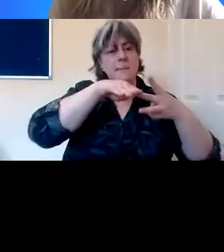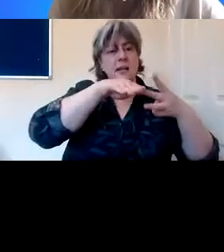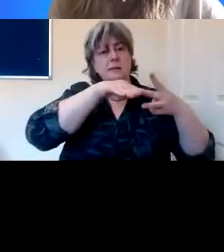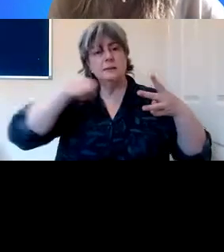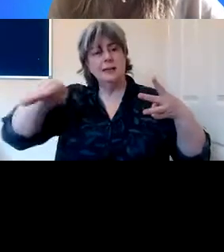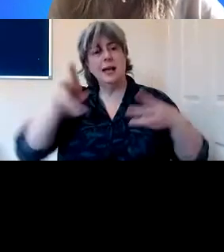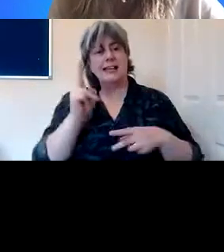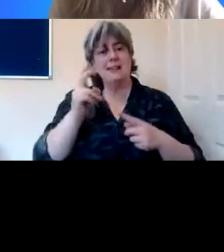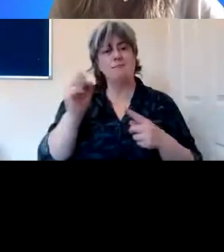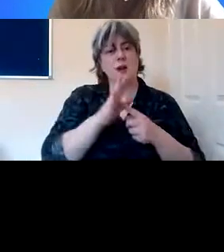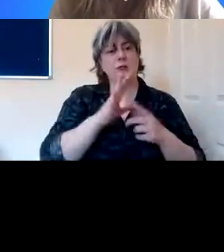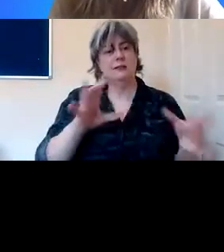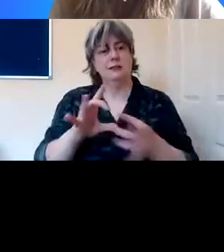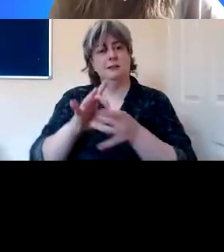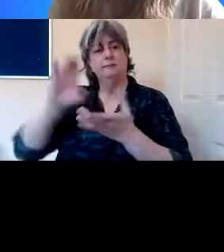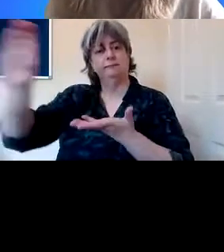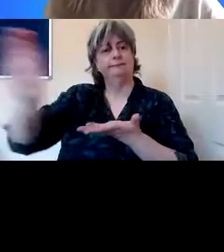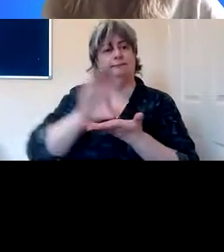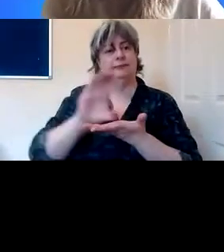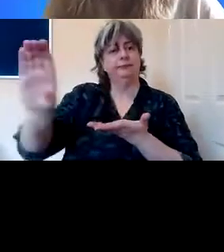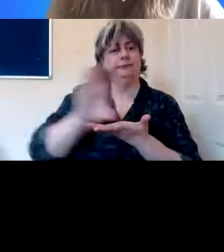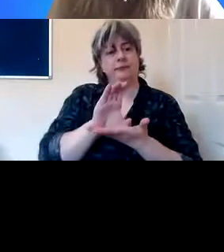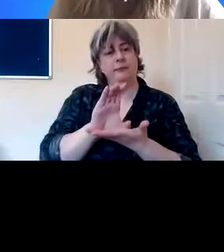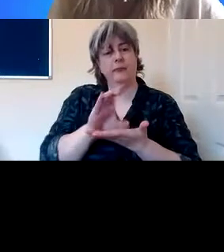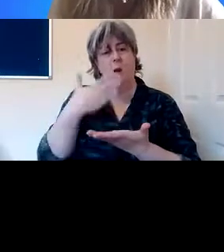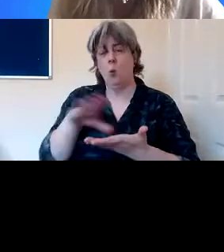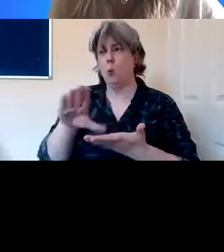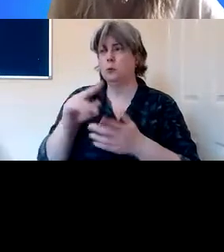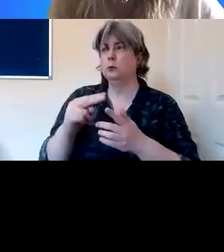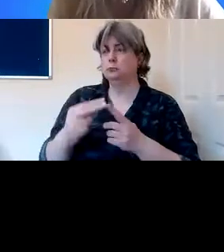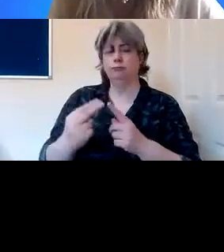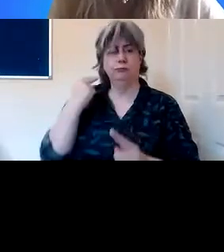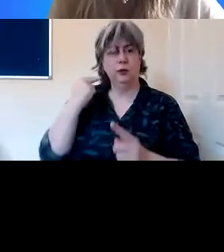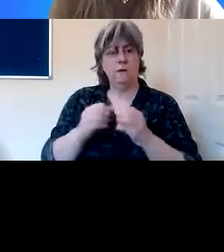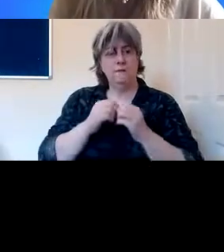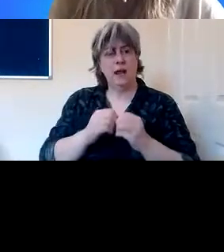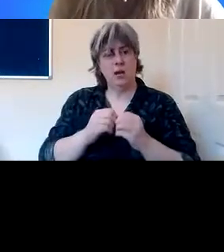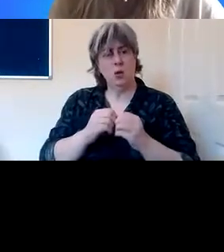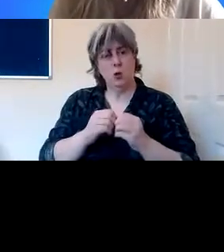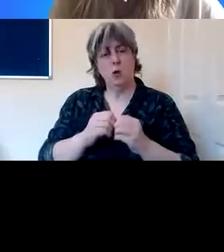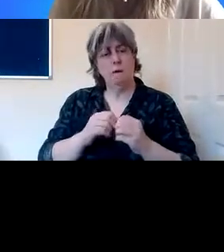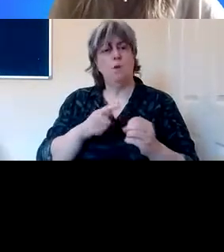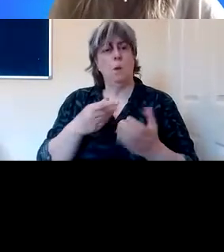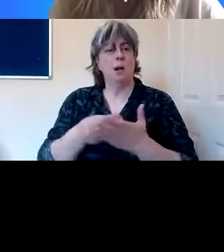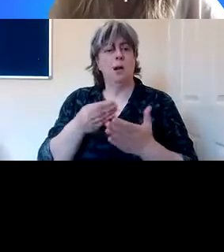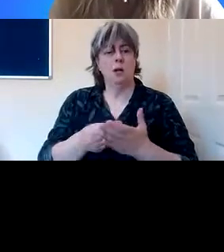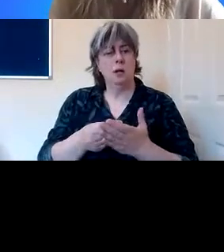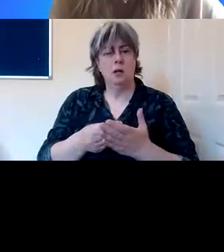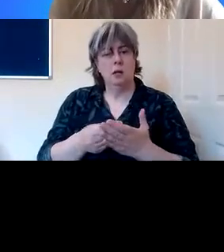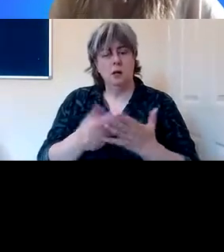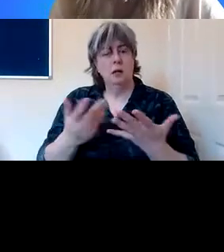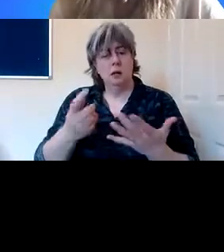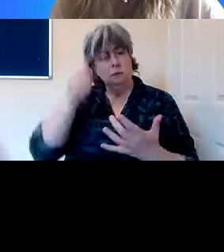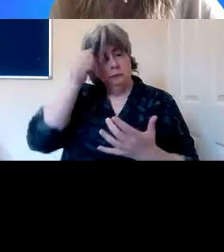to funding. We want to review the value for money and the impact of the consortium model. And while some regions we know